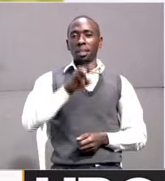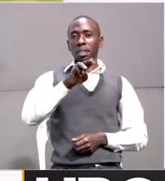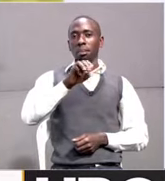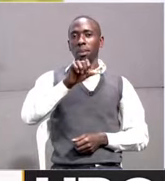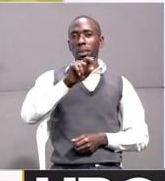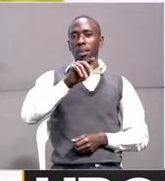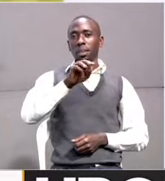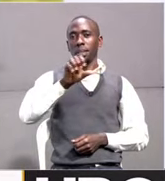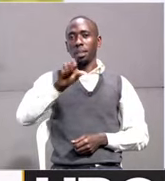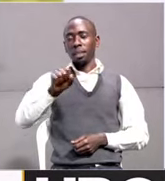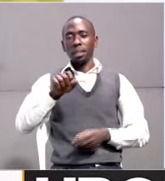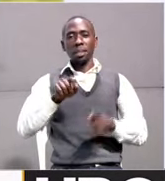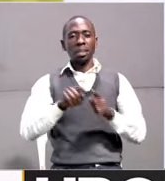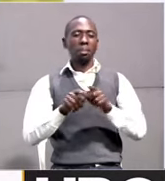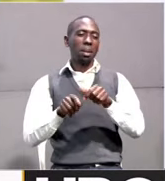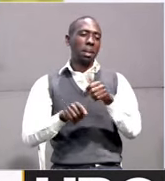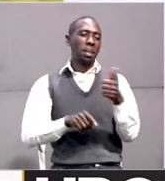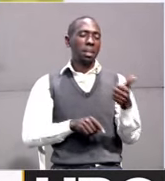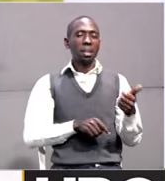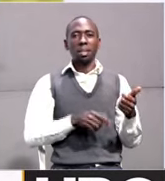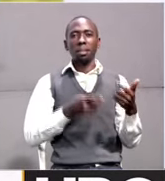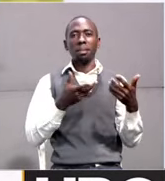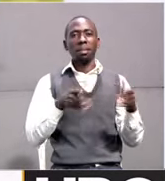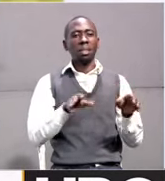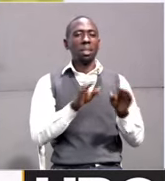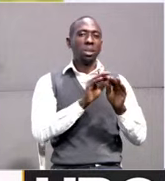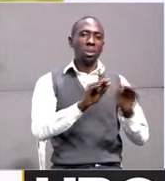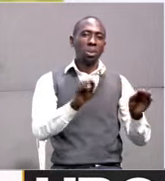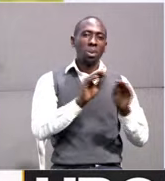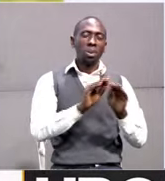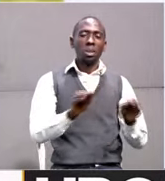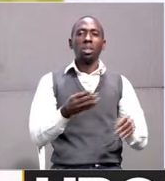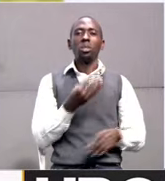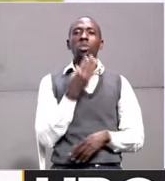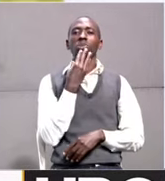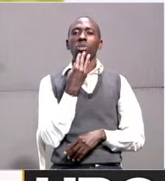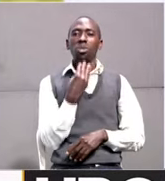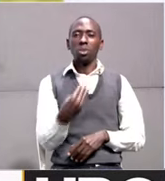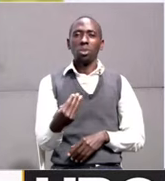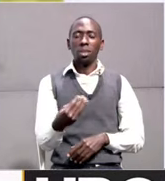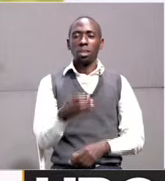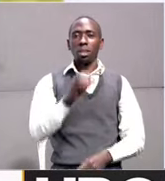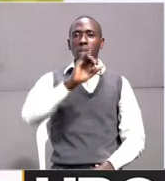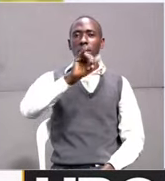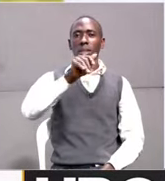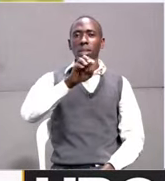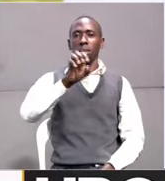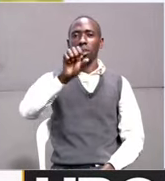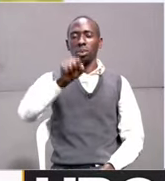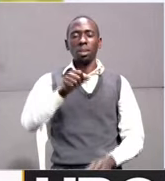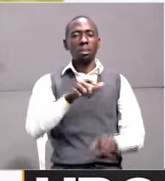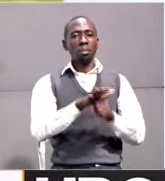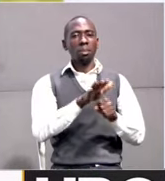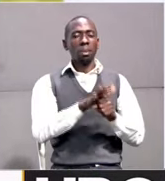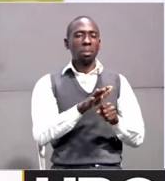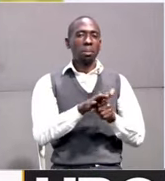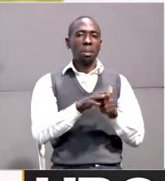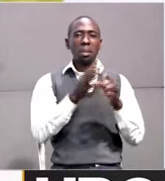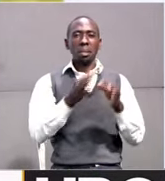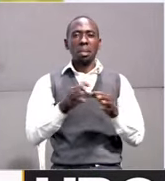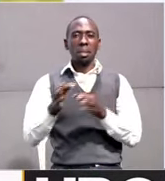had taught to the Jews very many things, the Ten Commandments, the what.